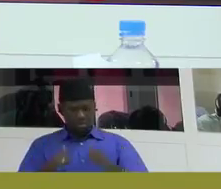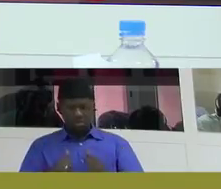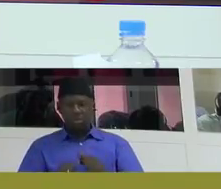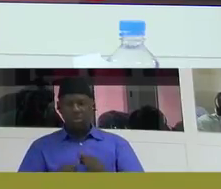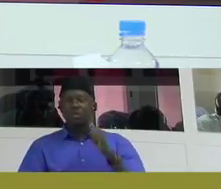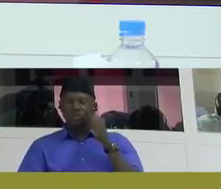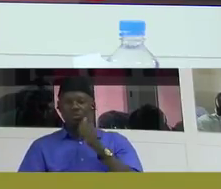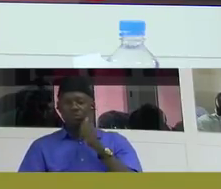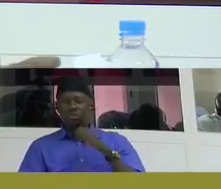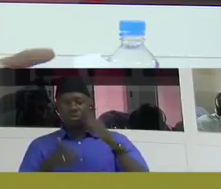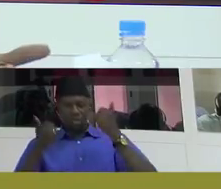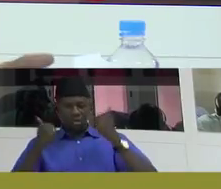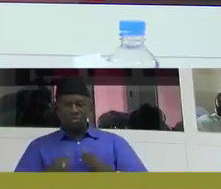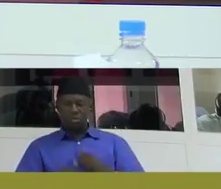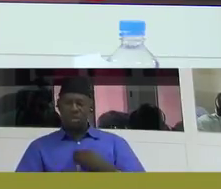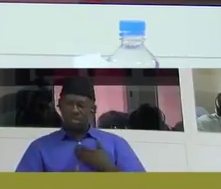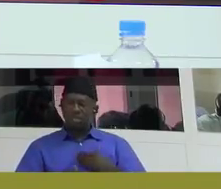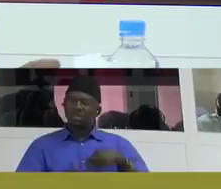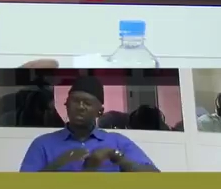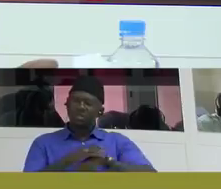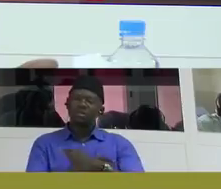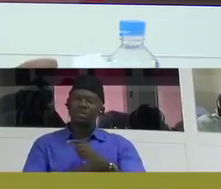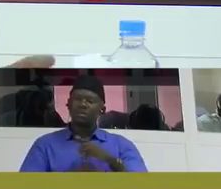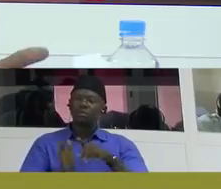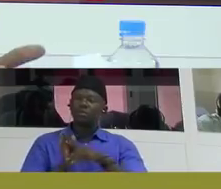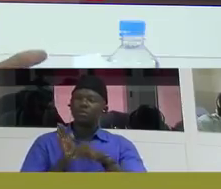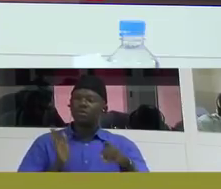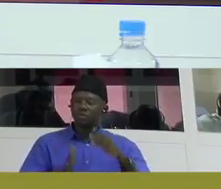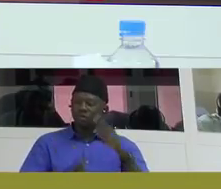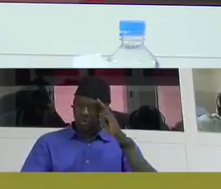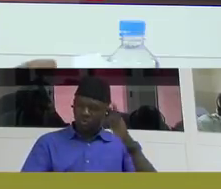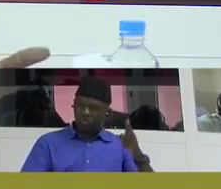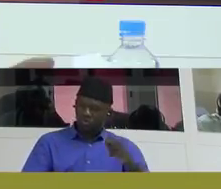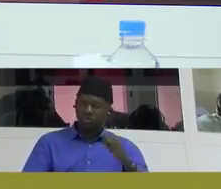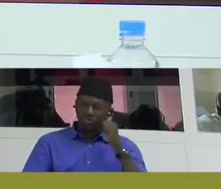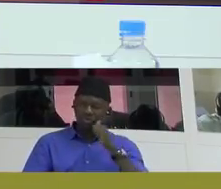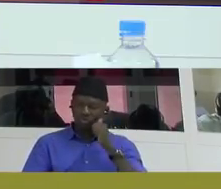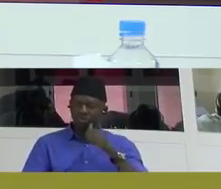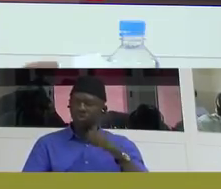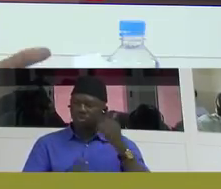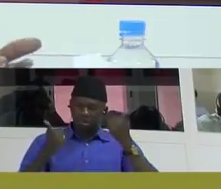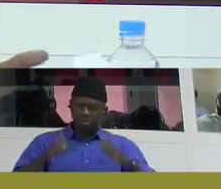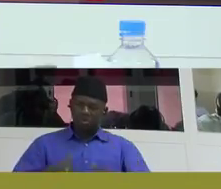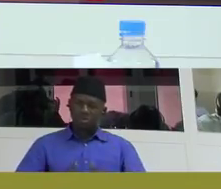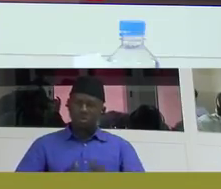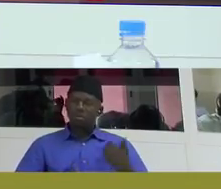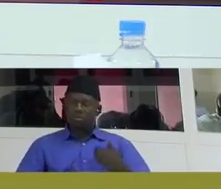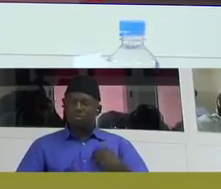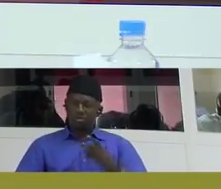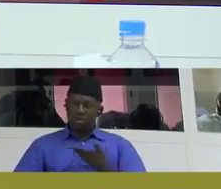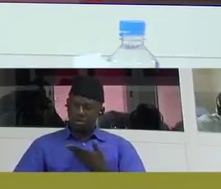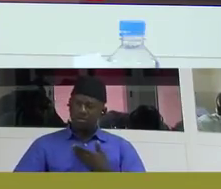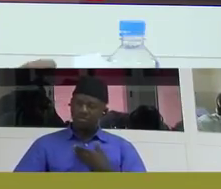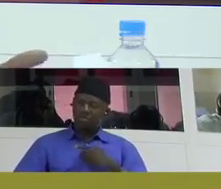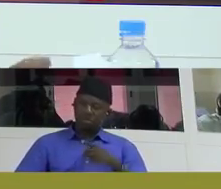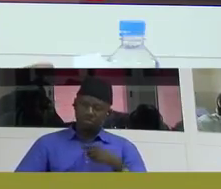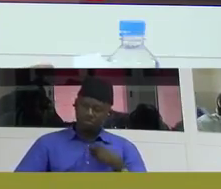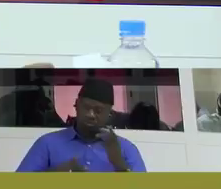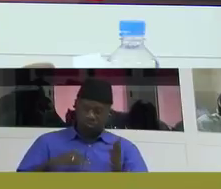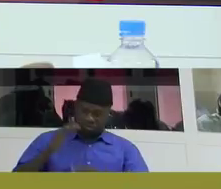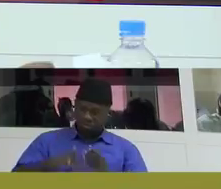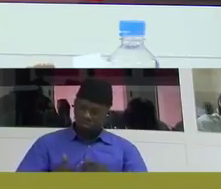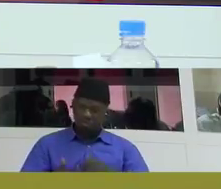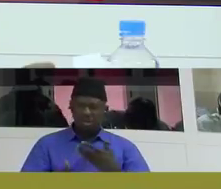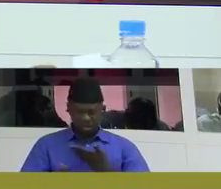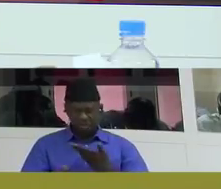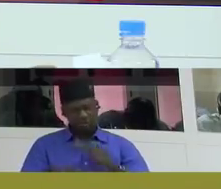happen, and in private homes it used to happen. People who have cause to drum would drum. And